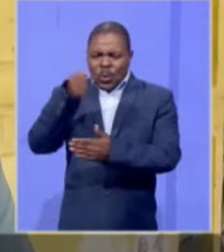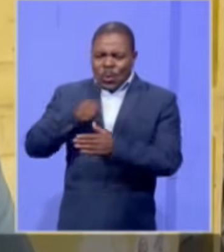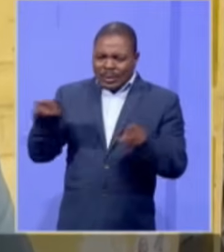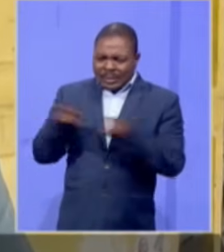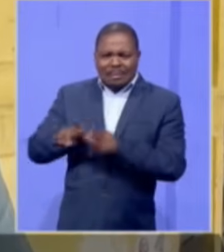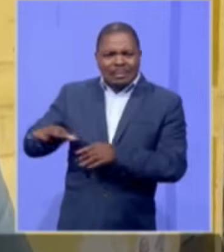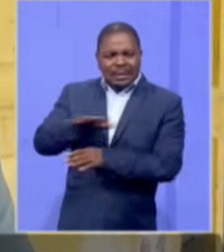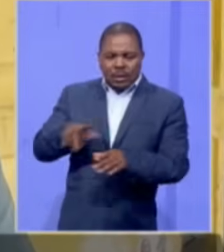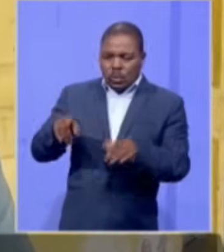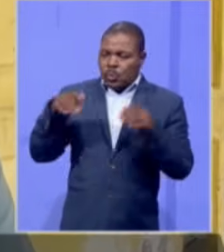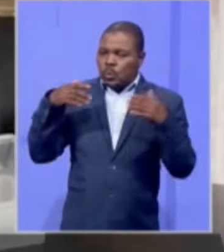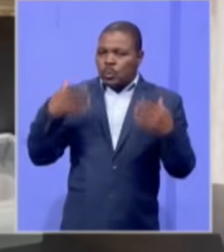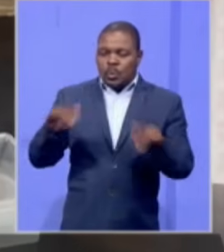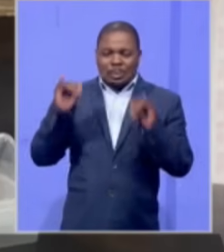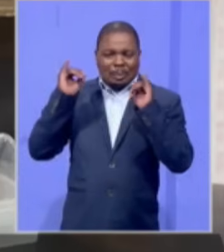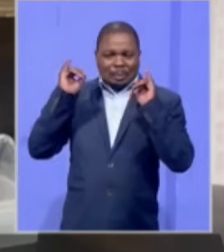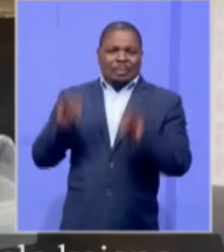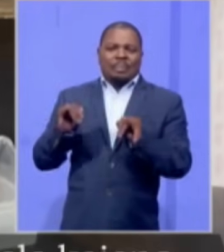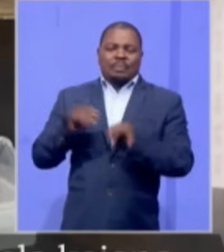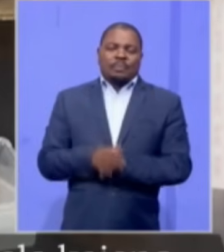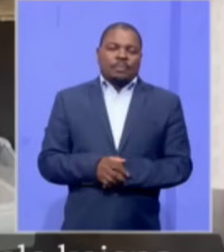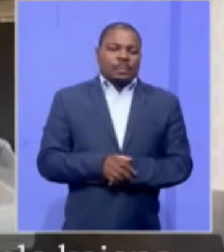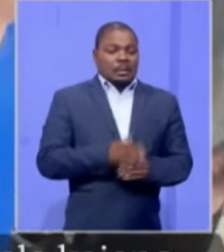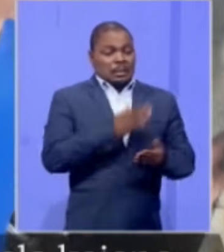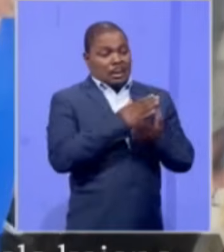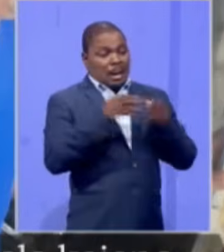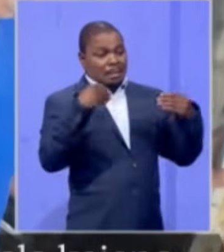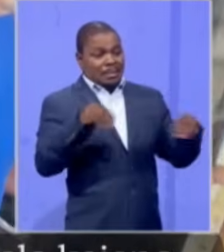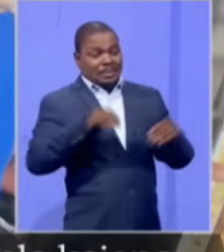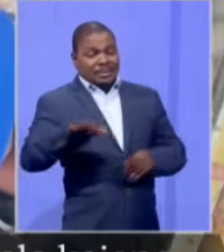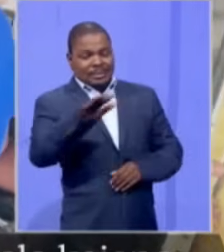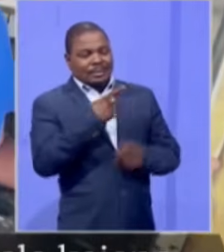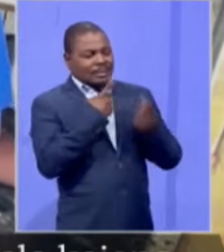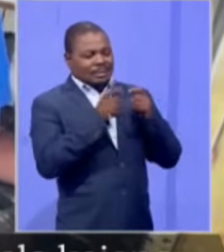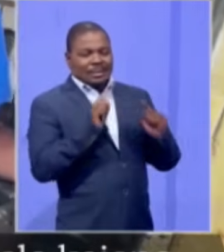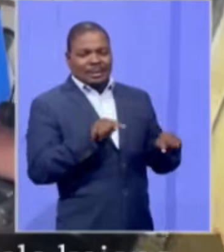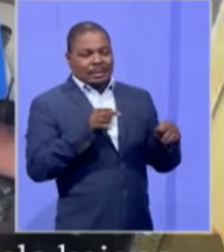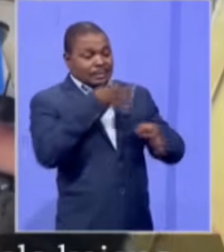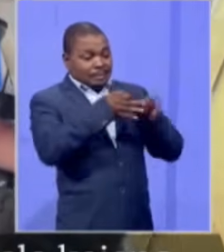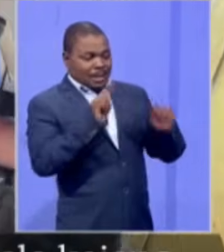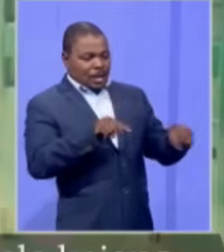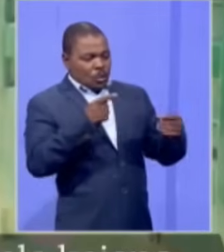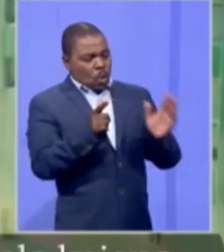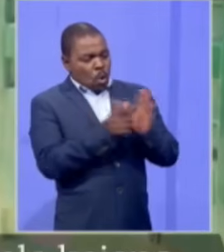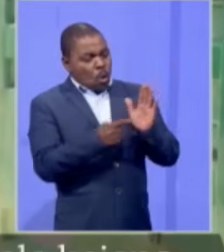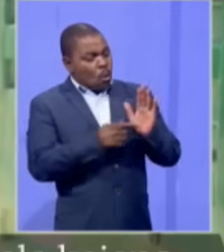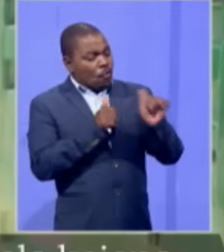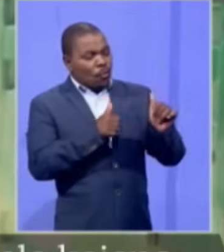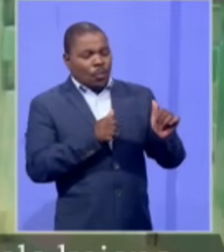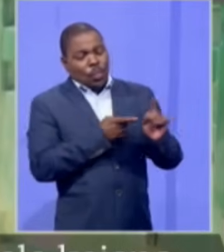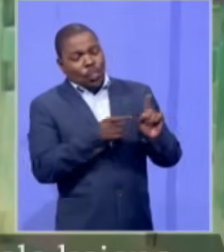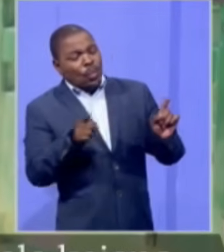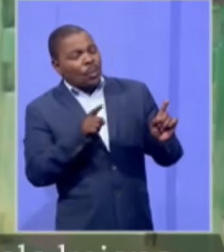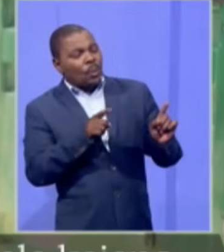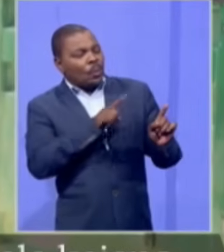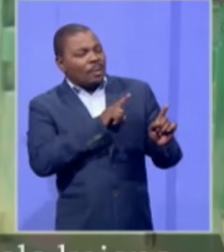ke boatla bo bo feteletse. Bagwebi bangwe ba retelelwa ke go tlhalosa gore ke go reng fa ba sa obamele molao. Some of us, we are